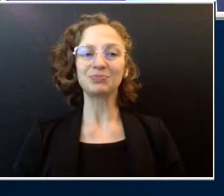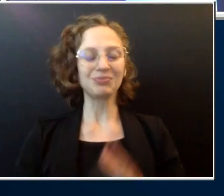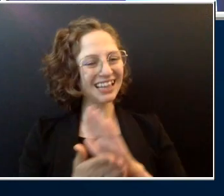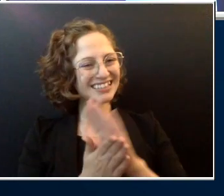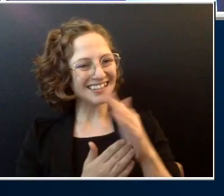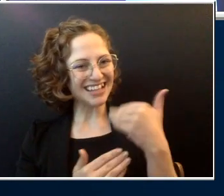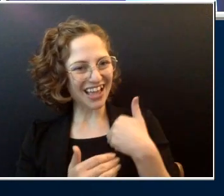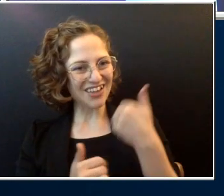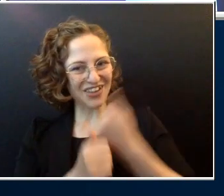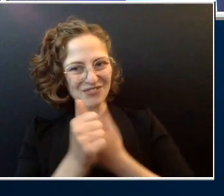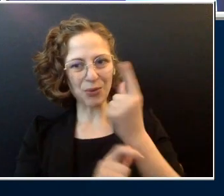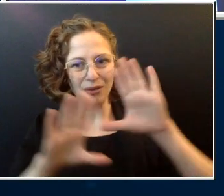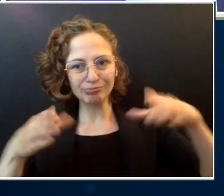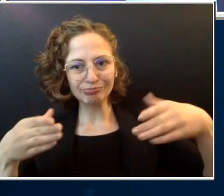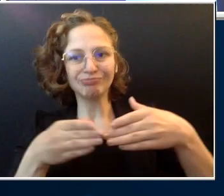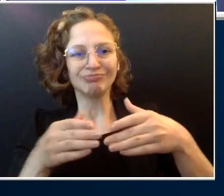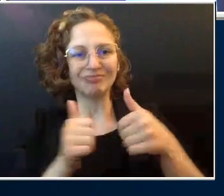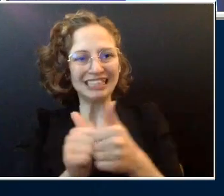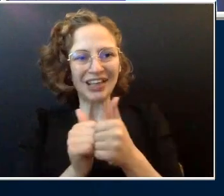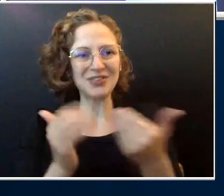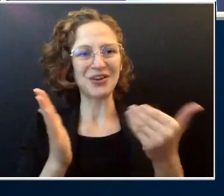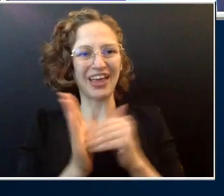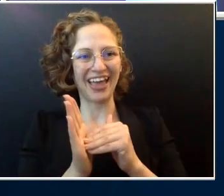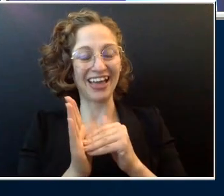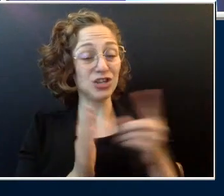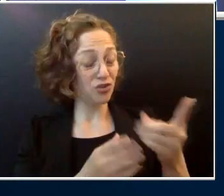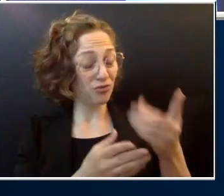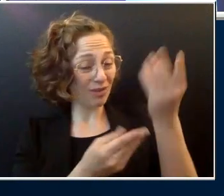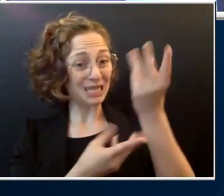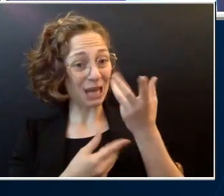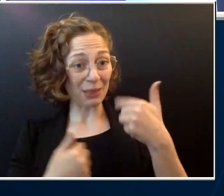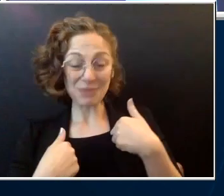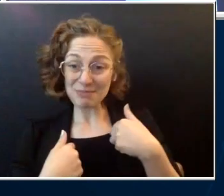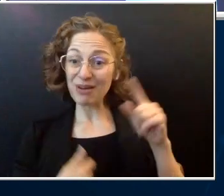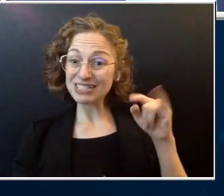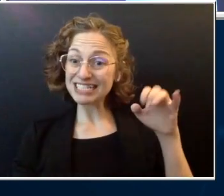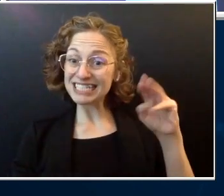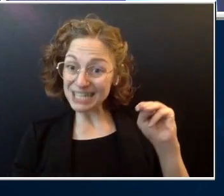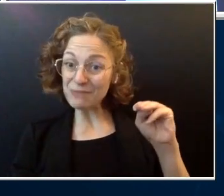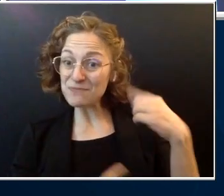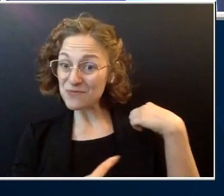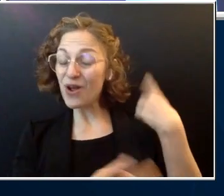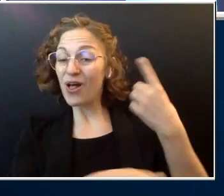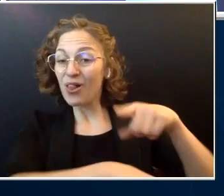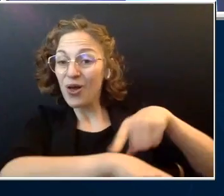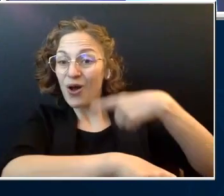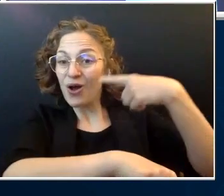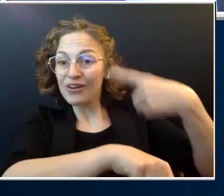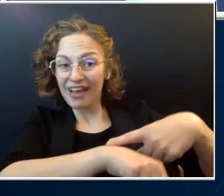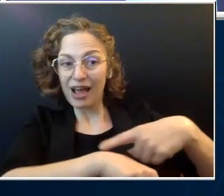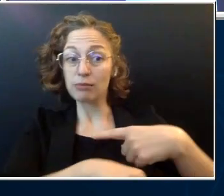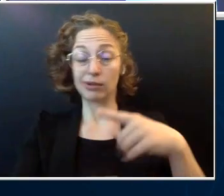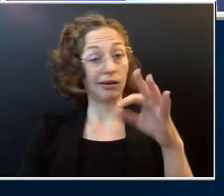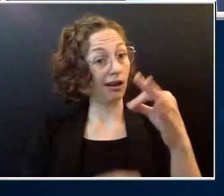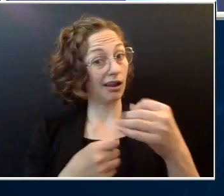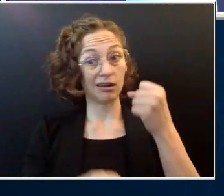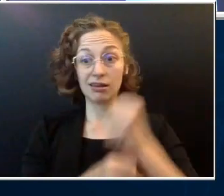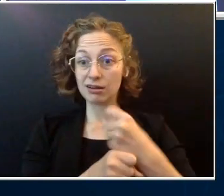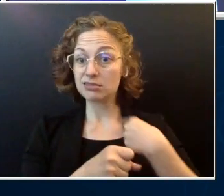telling me about Tim for quite a long time. 9 years. 9 years, 9 long years. I've been telling people about Tim. Yeah, for 9 I know. years. You've been sharing his